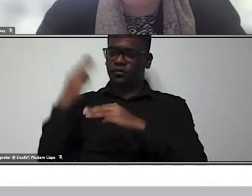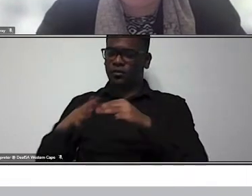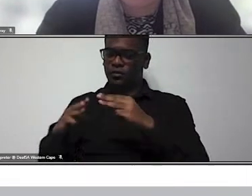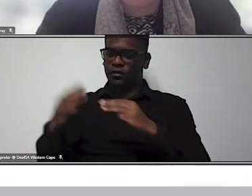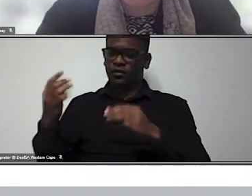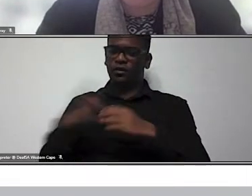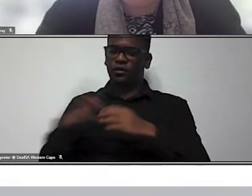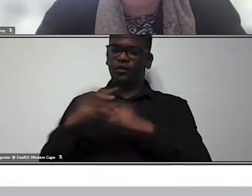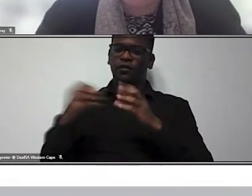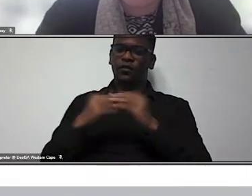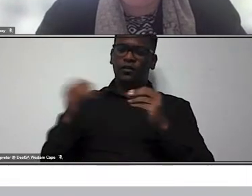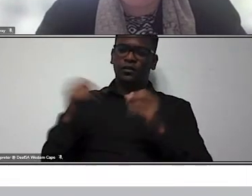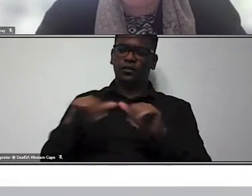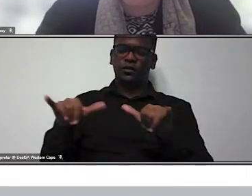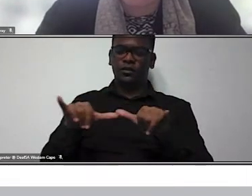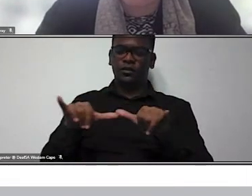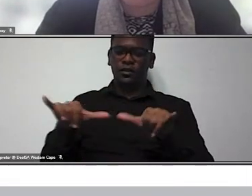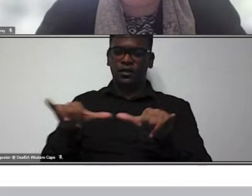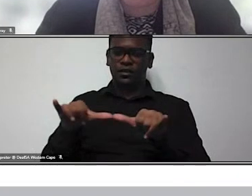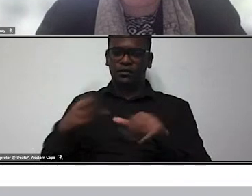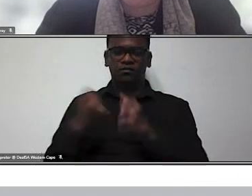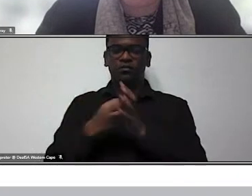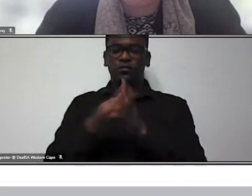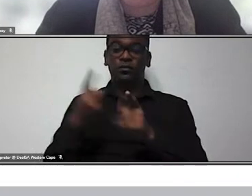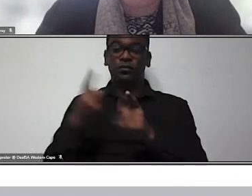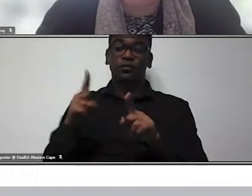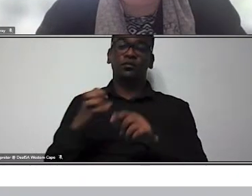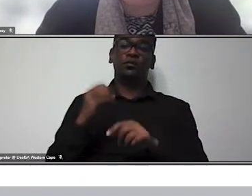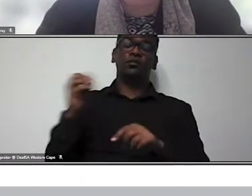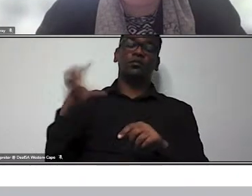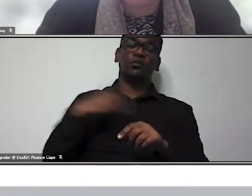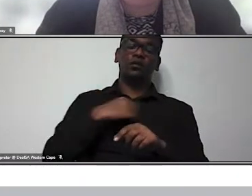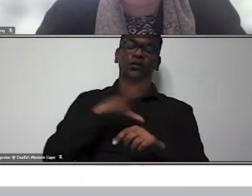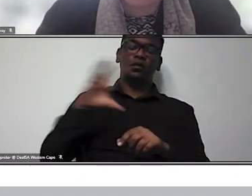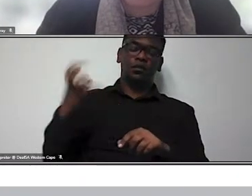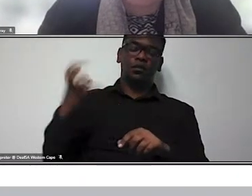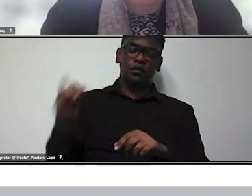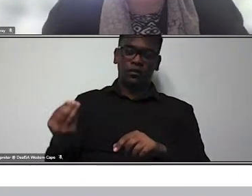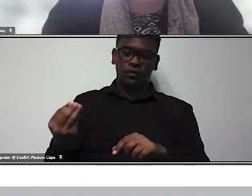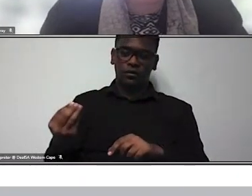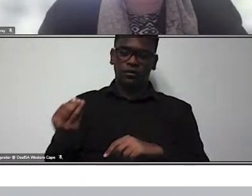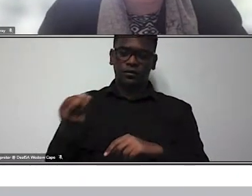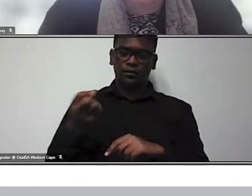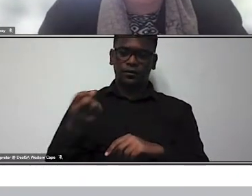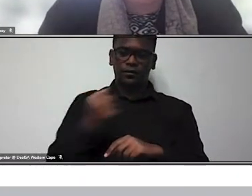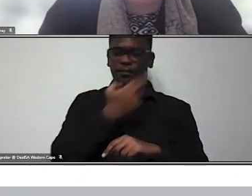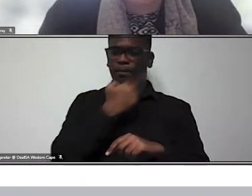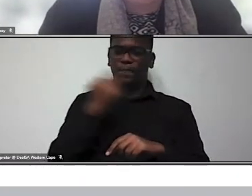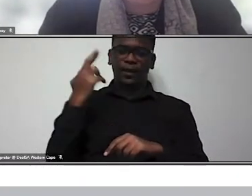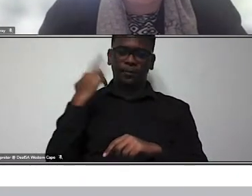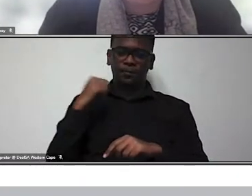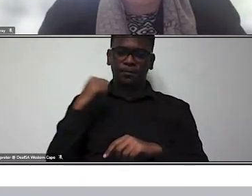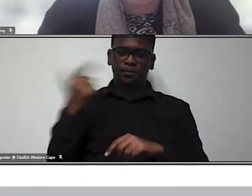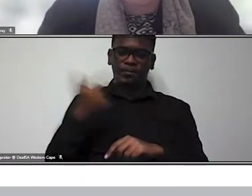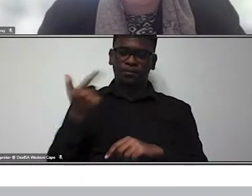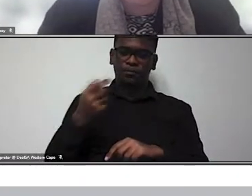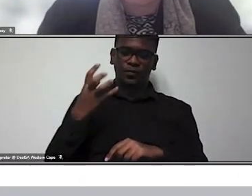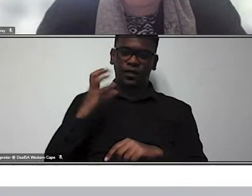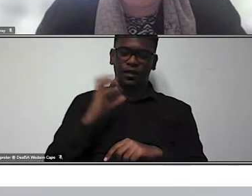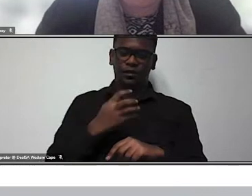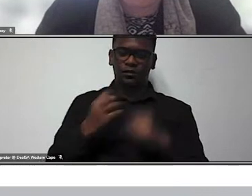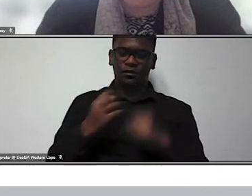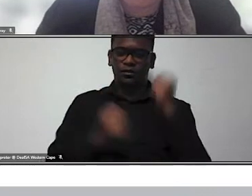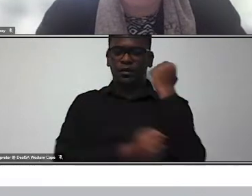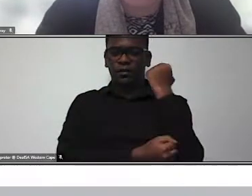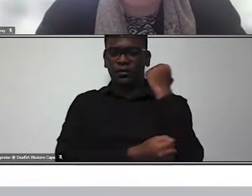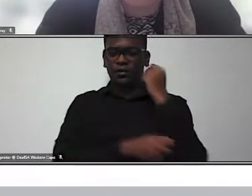for example. Mm. So now you get quite often the nicest and the biggest apples, or the nicest and the biggest